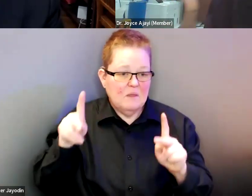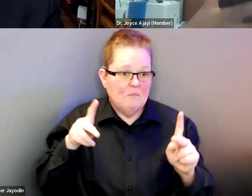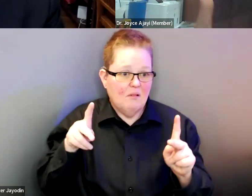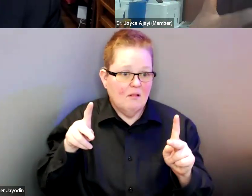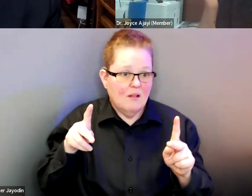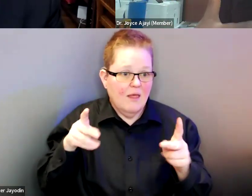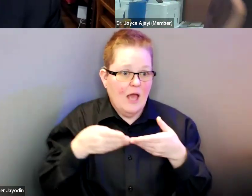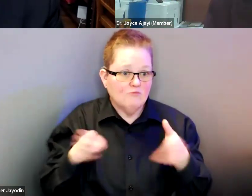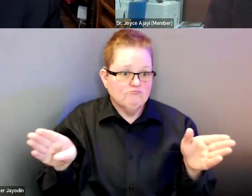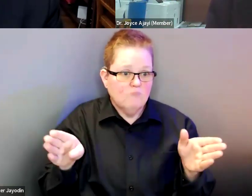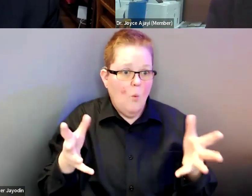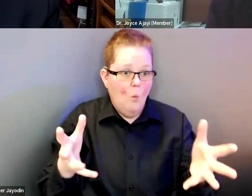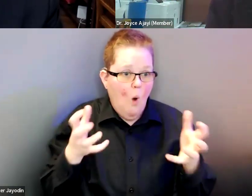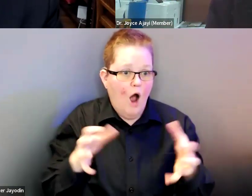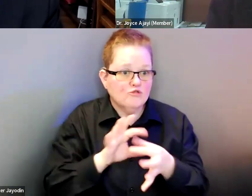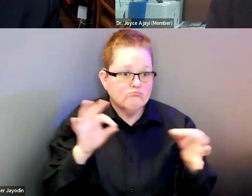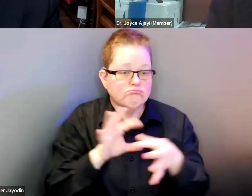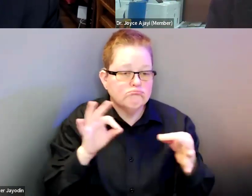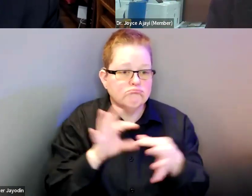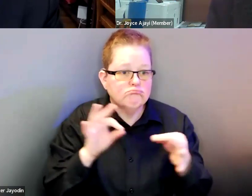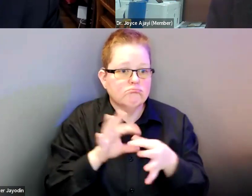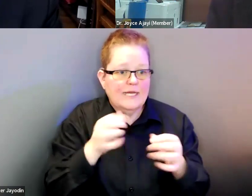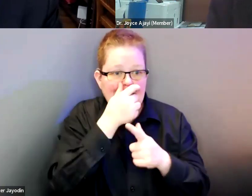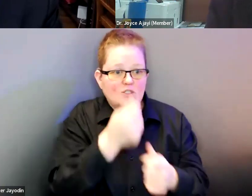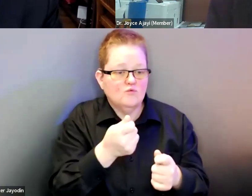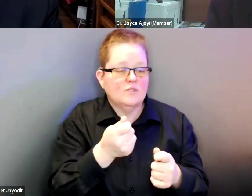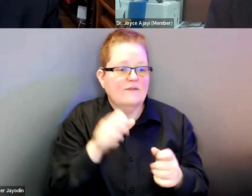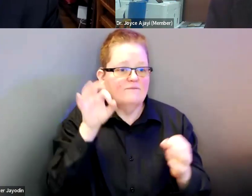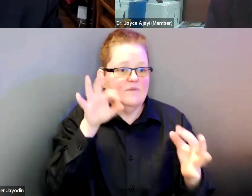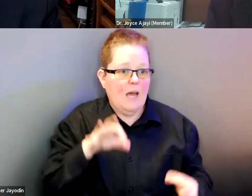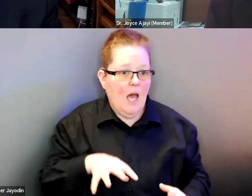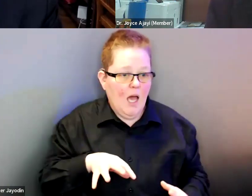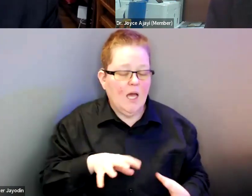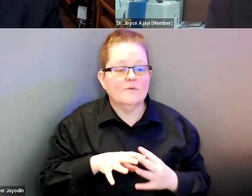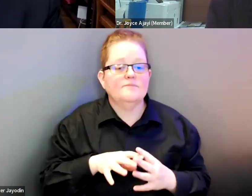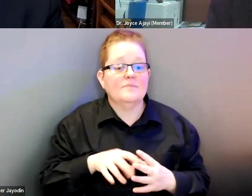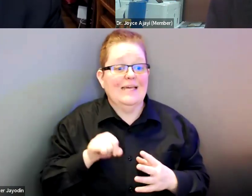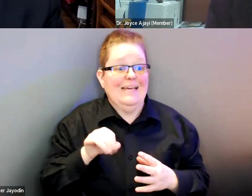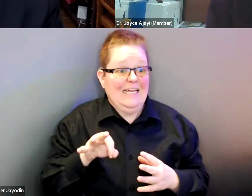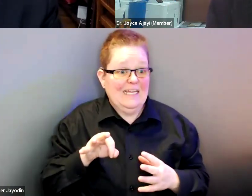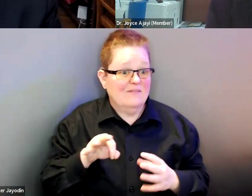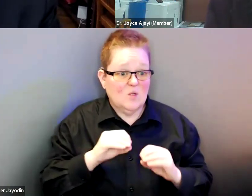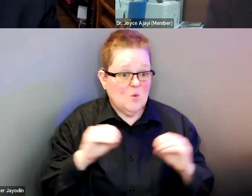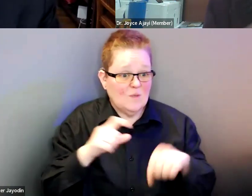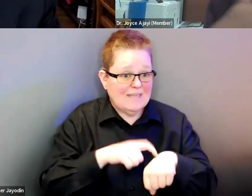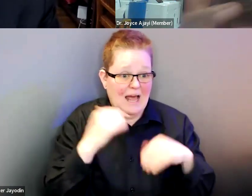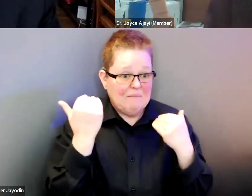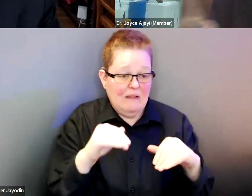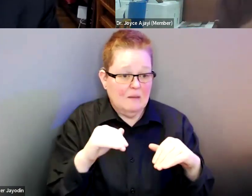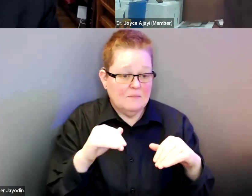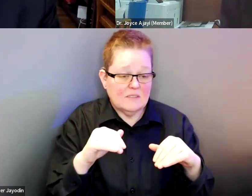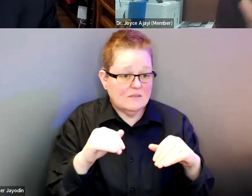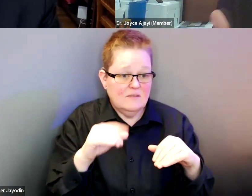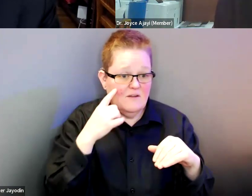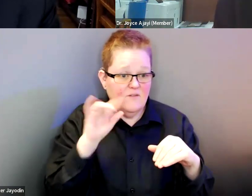have expressed some kind of interest in providing feedback. If there is no time limit on